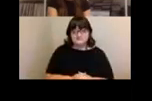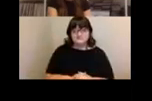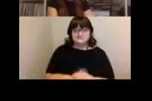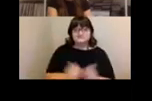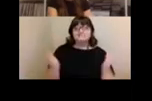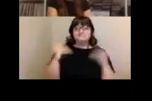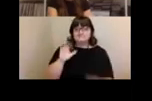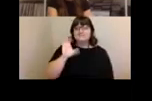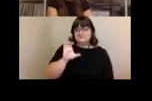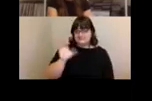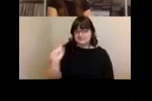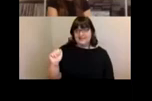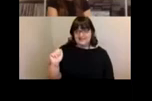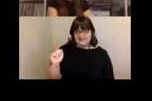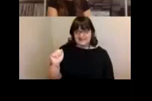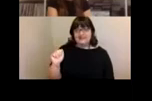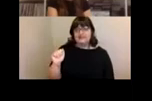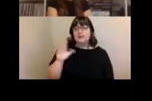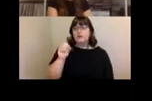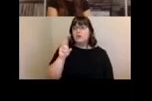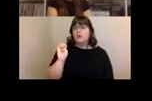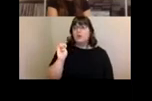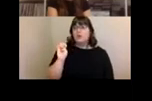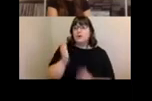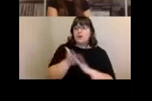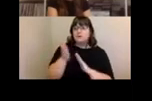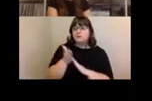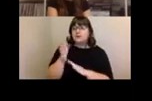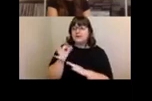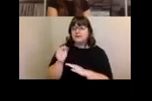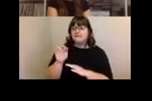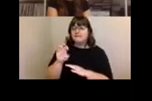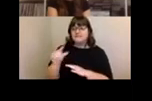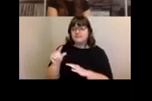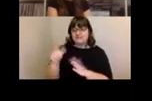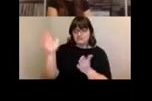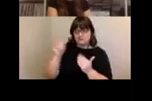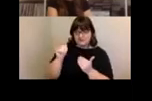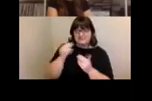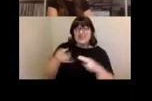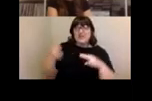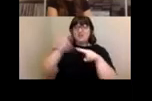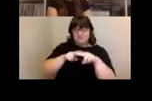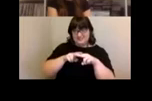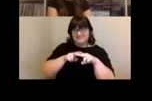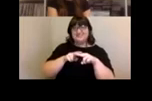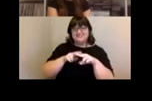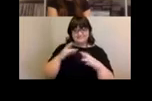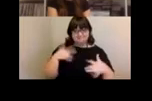Canada Council for the Arts, our core operating funding grant. So we received an increase, also very exciting. We're